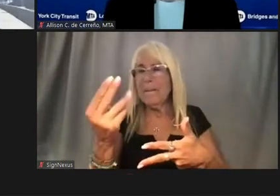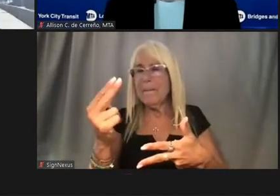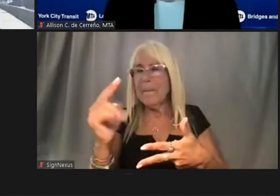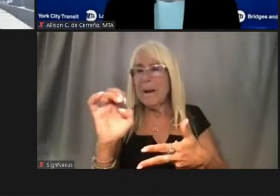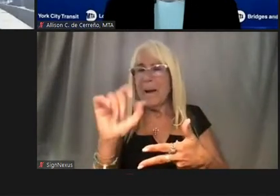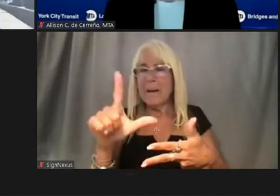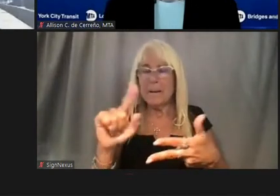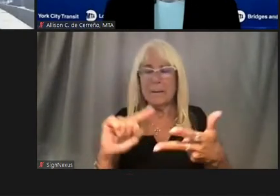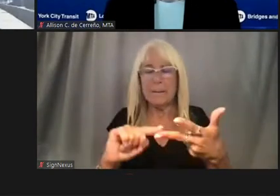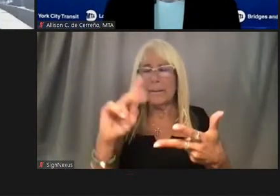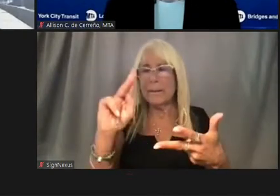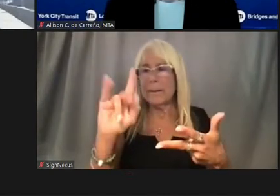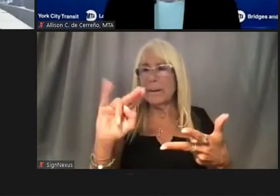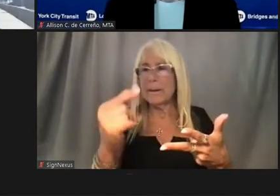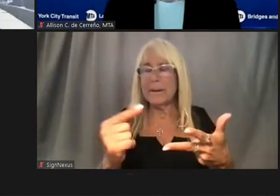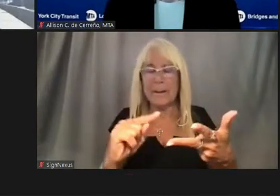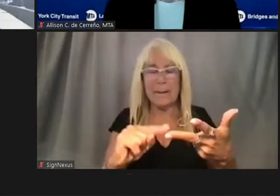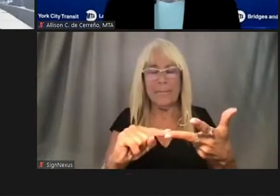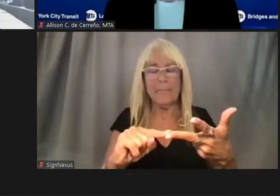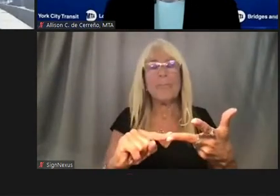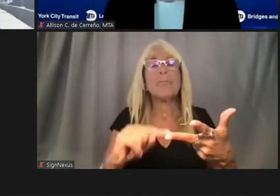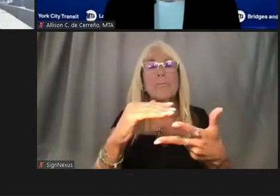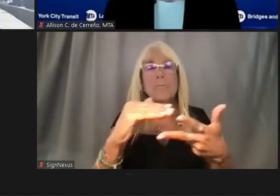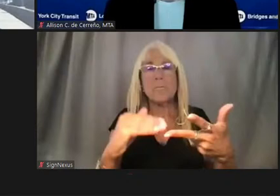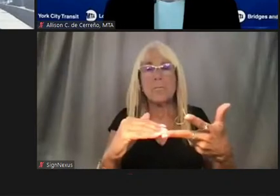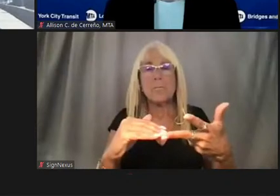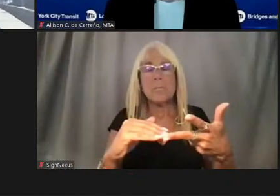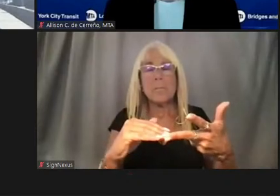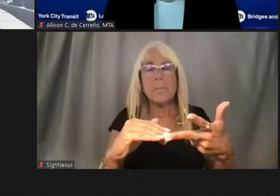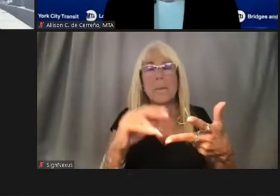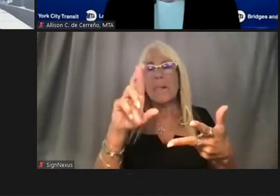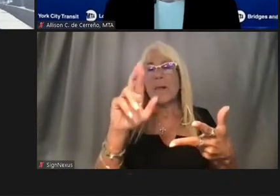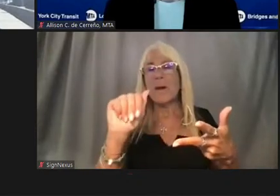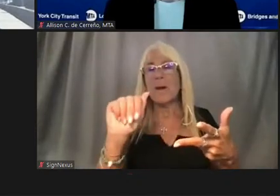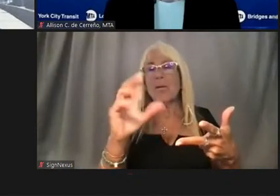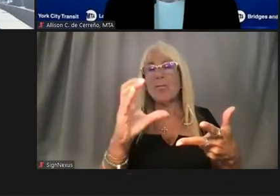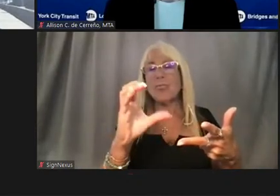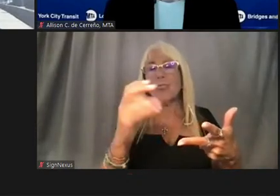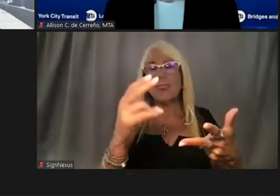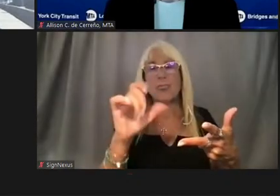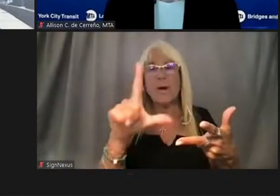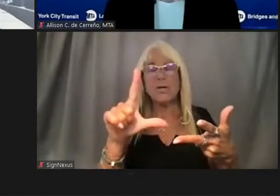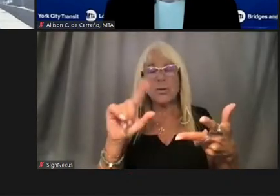our next speaker is Michael King followed by Rachel Minter